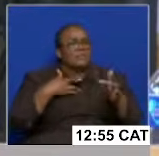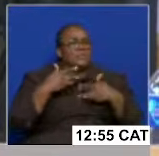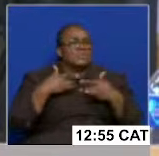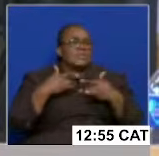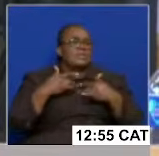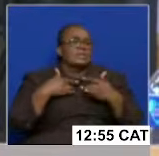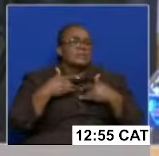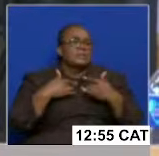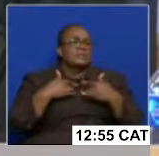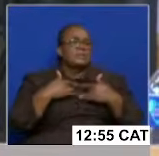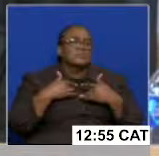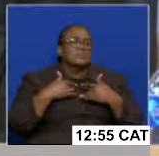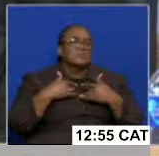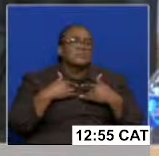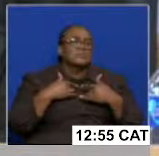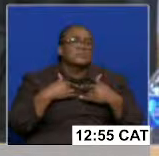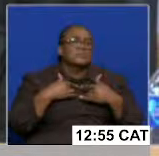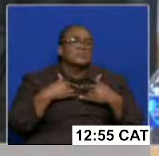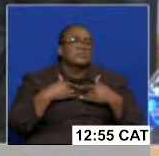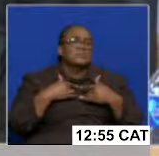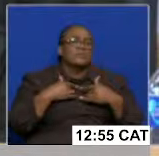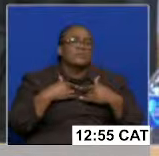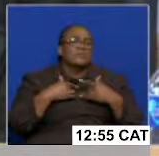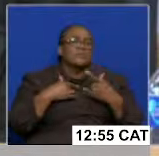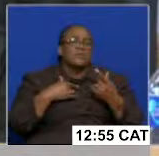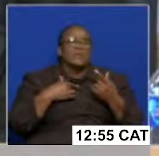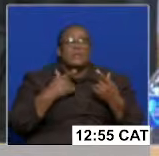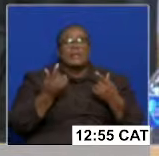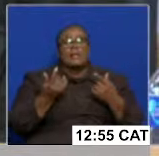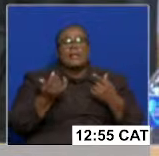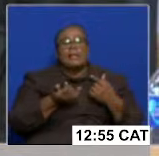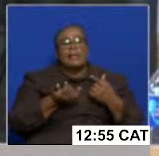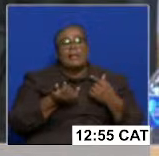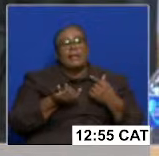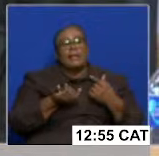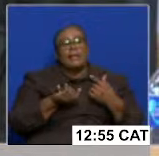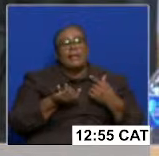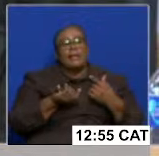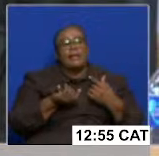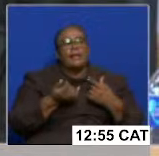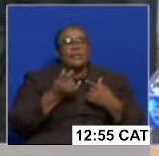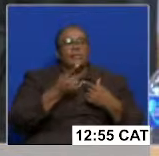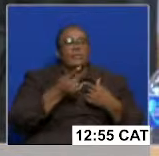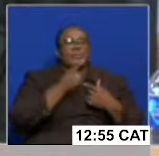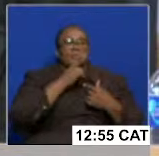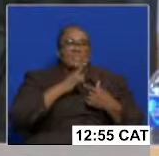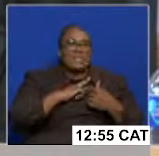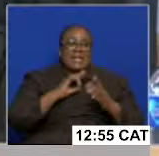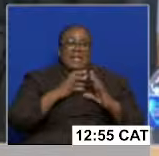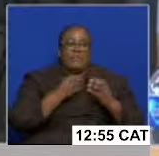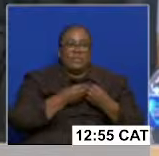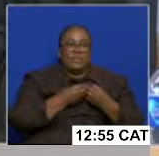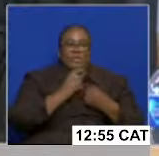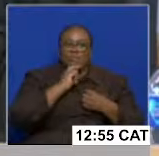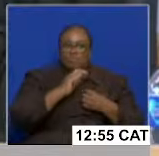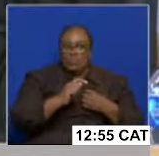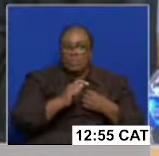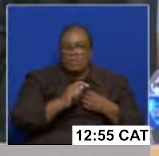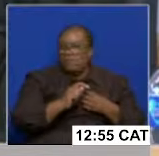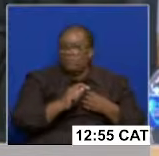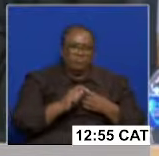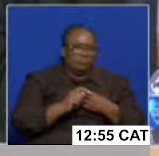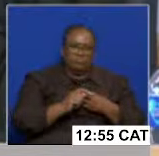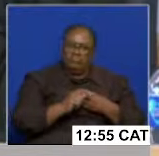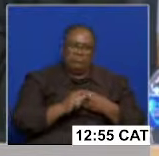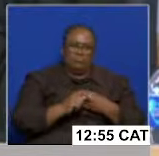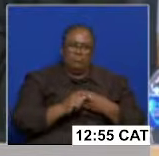that it seems you're not telling us everything there is to tell about